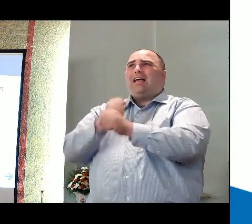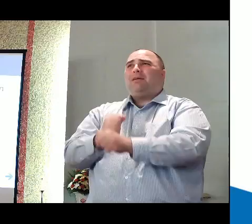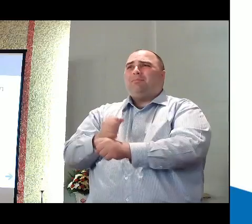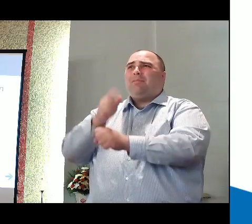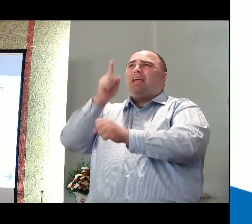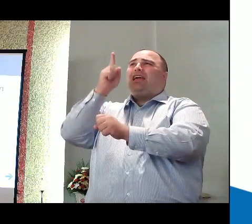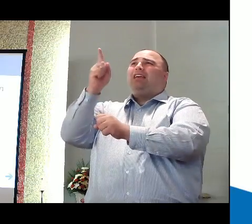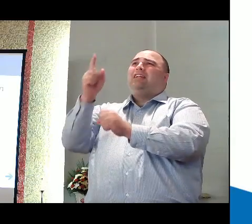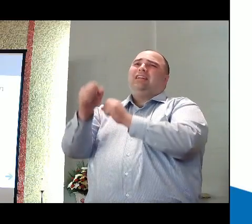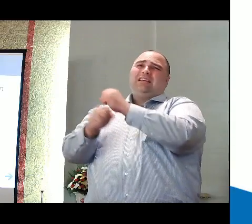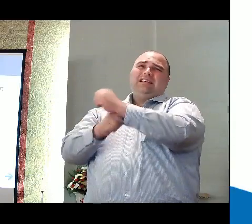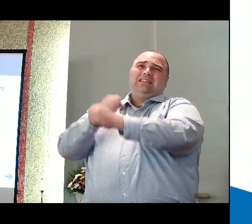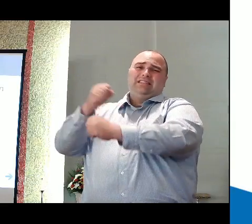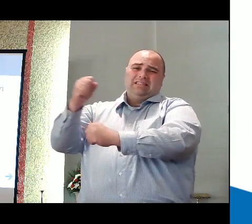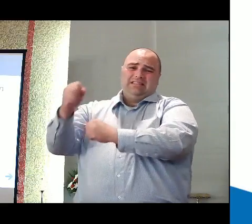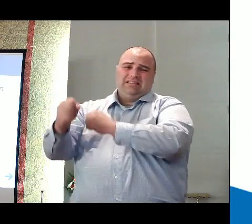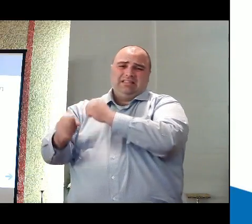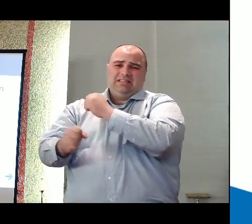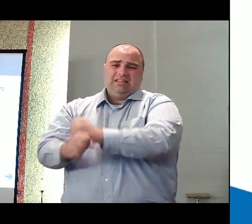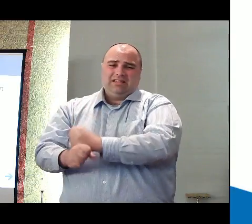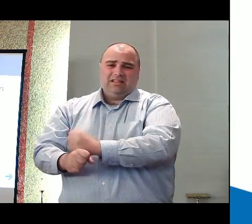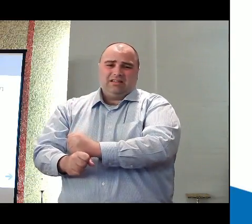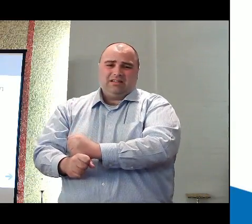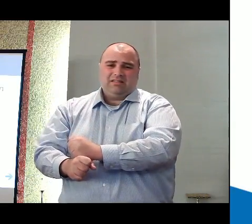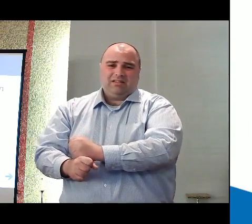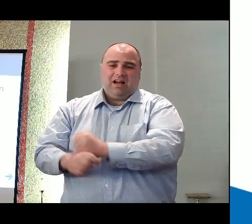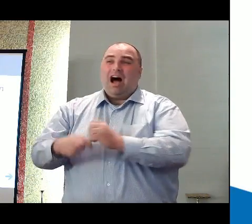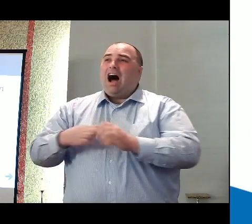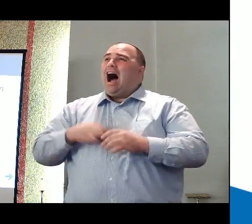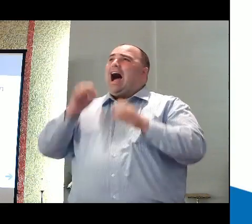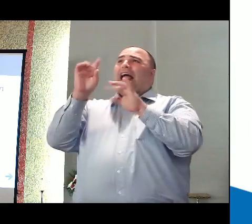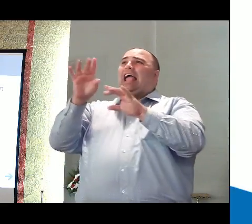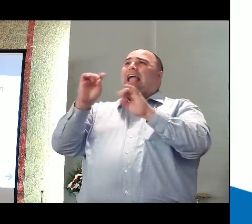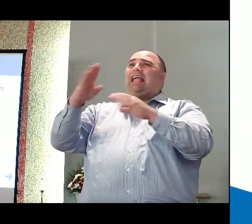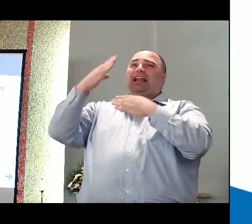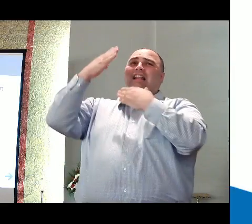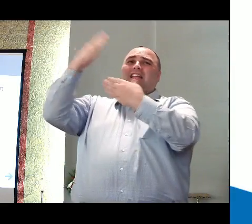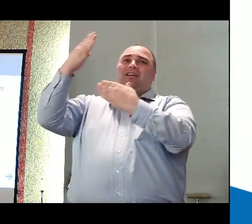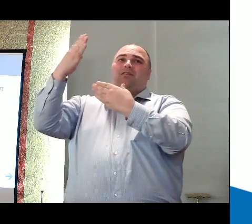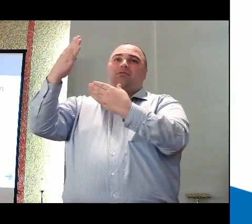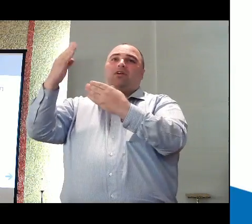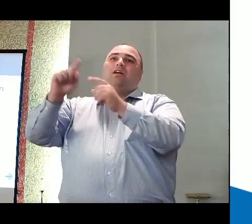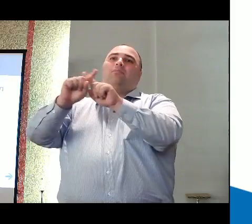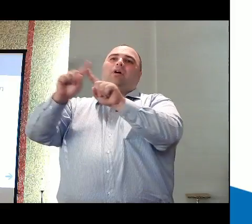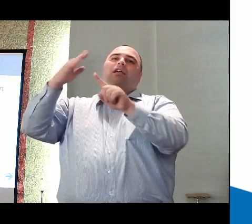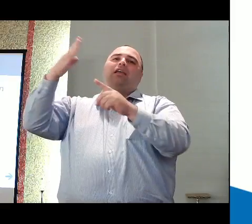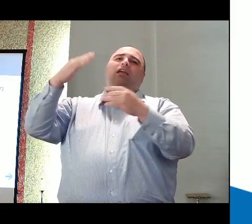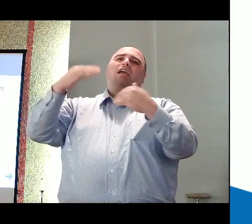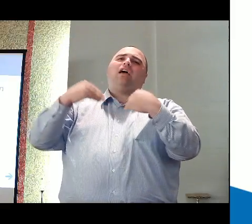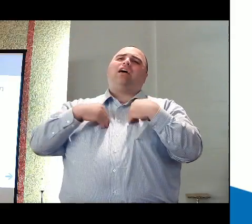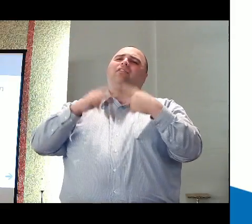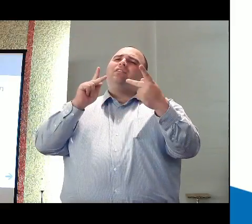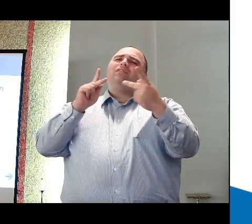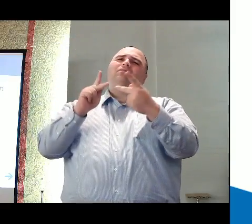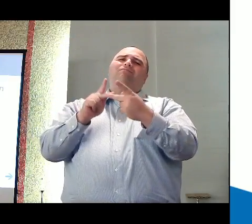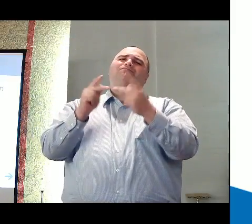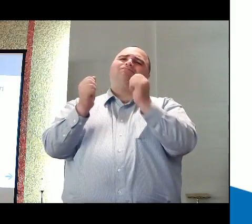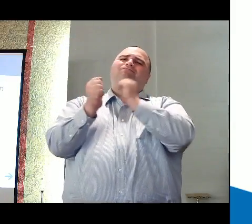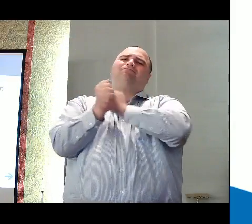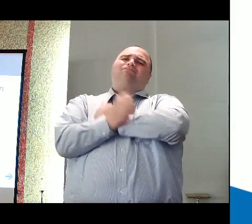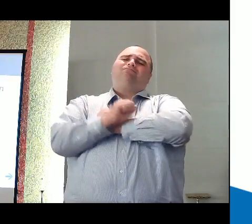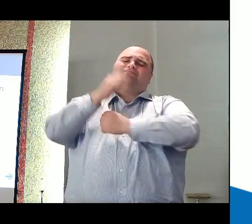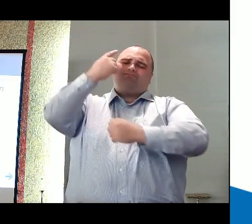who caused this pain for me, who scorned his